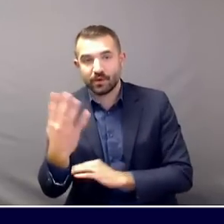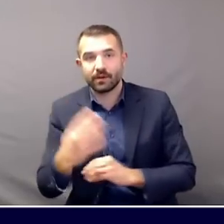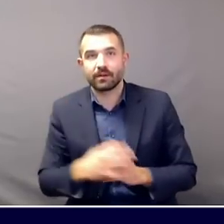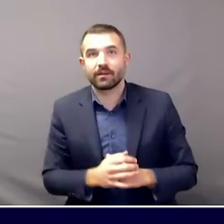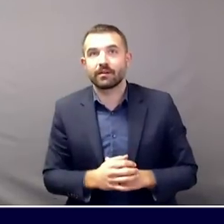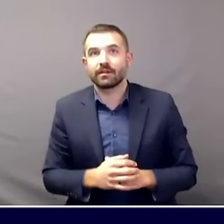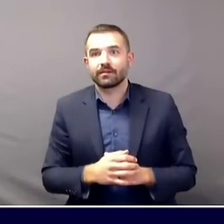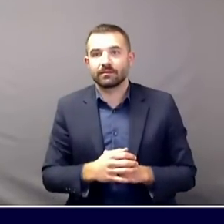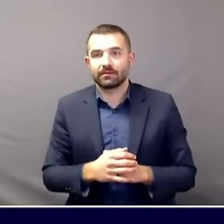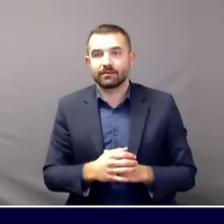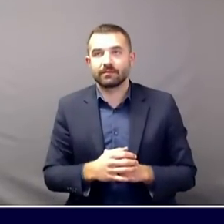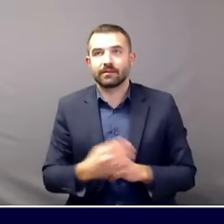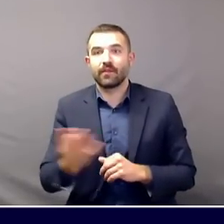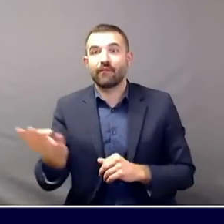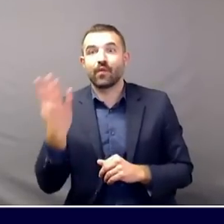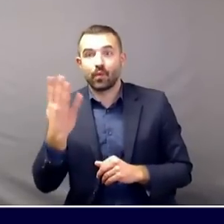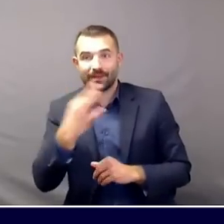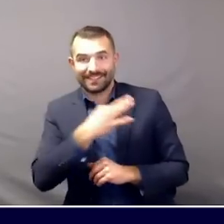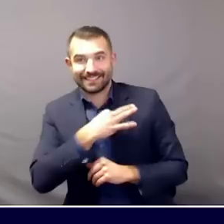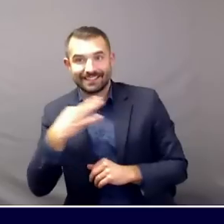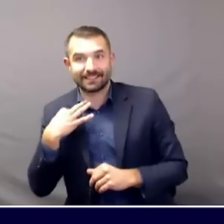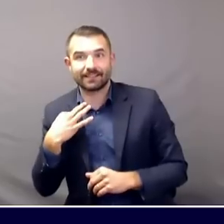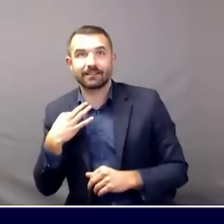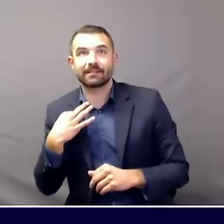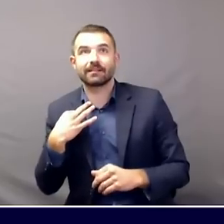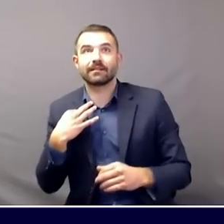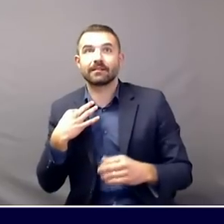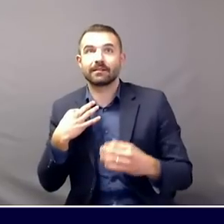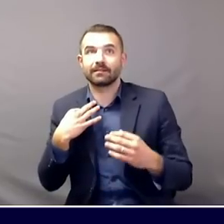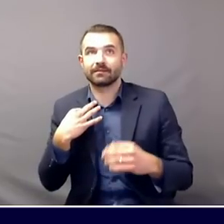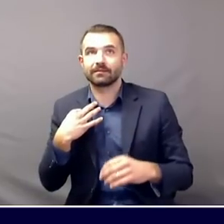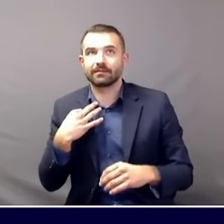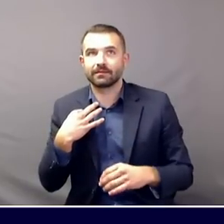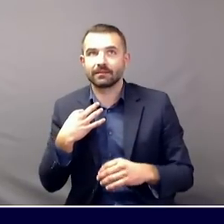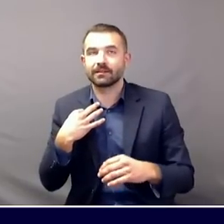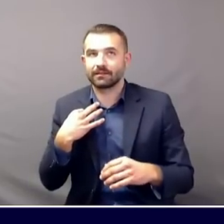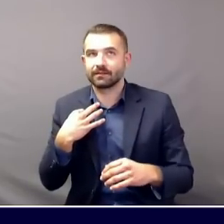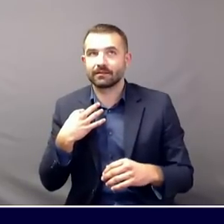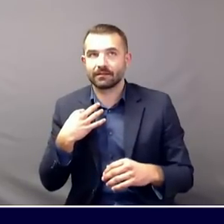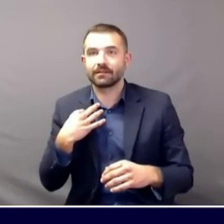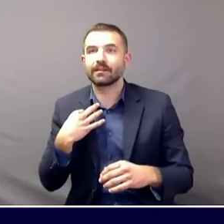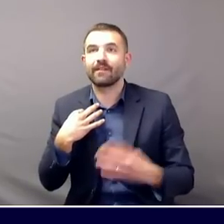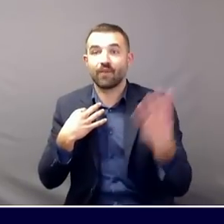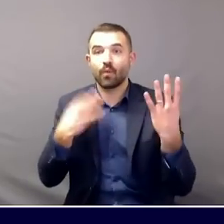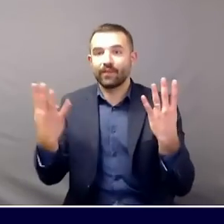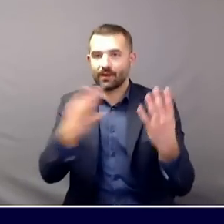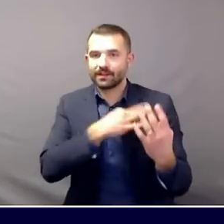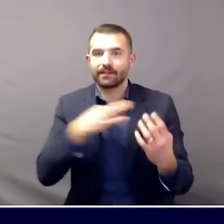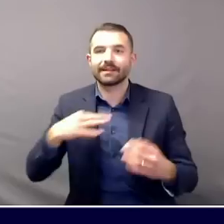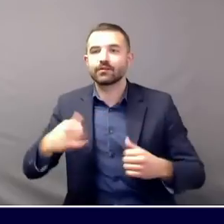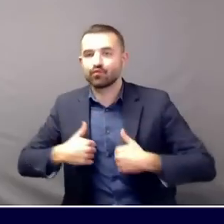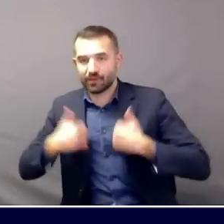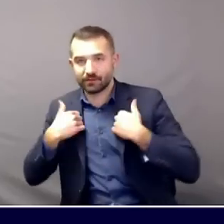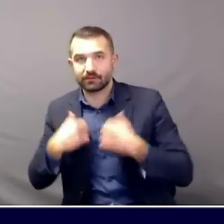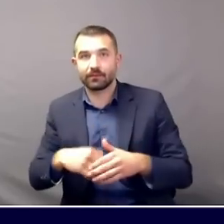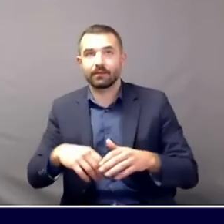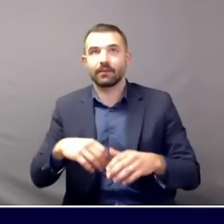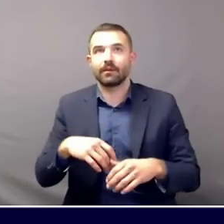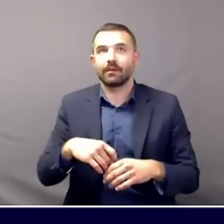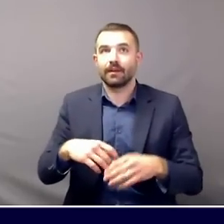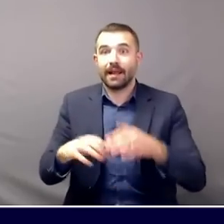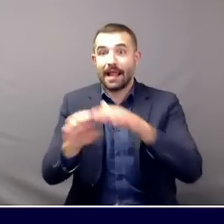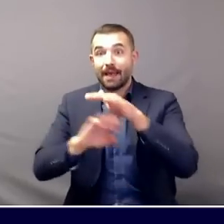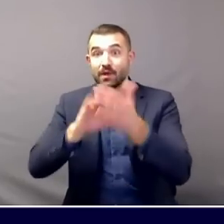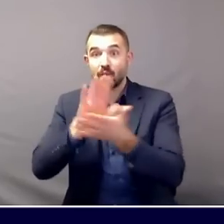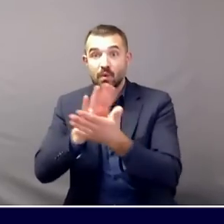3 cases, all among students of that school. Maine CDC is continuing to work with each and every one of these